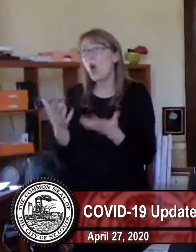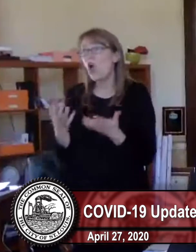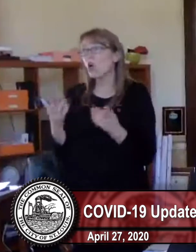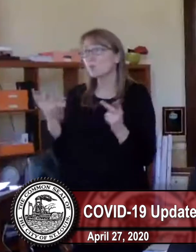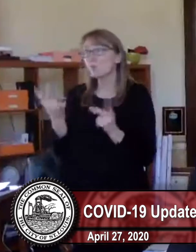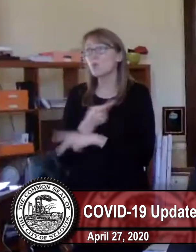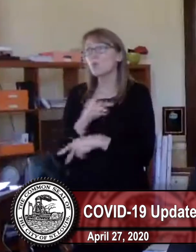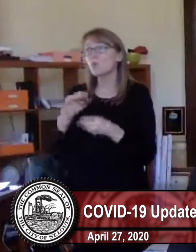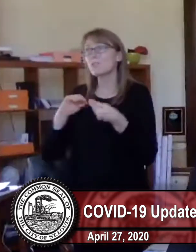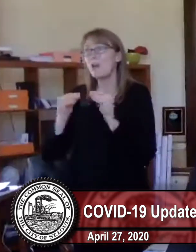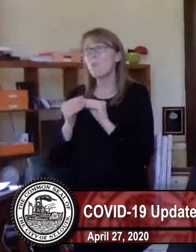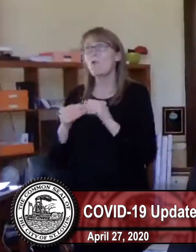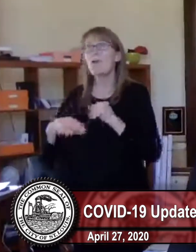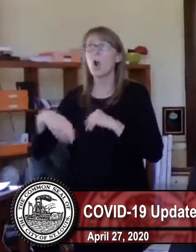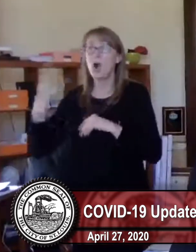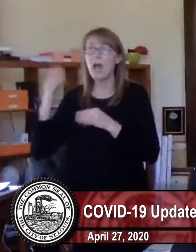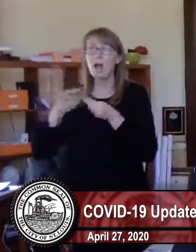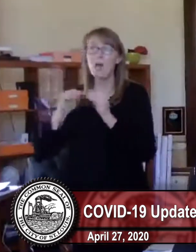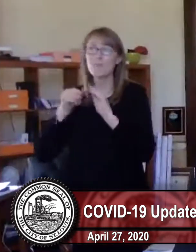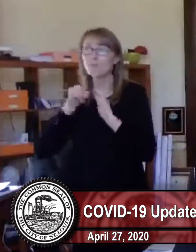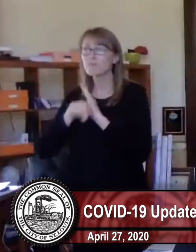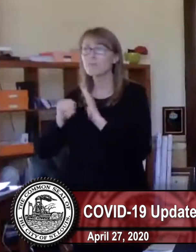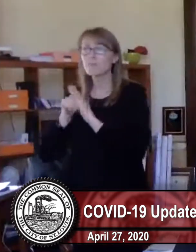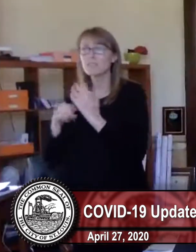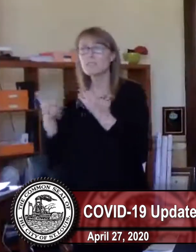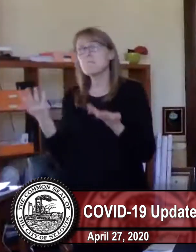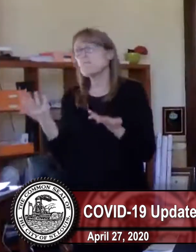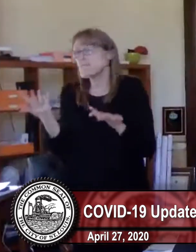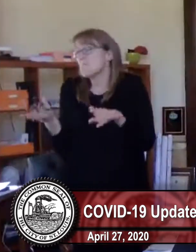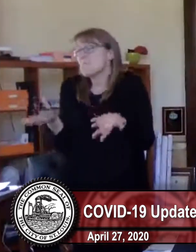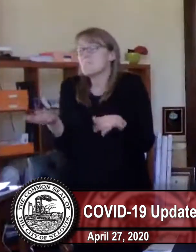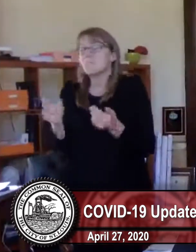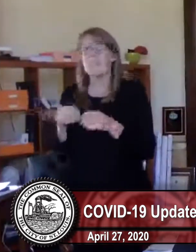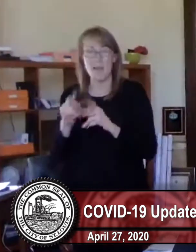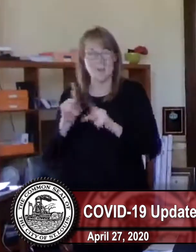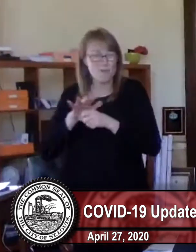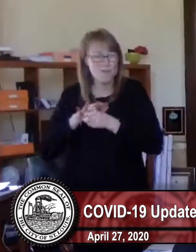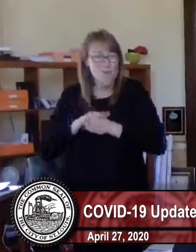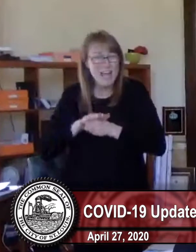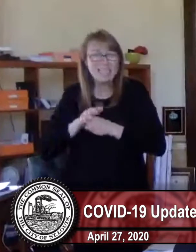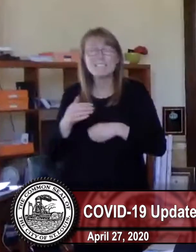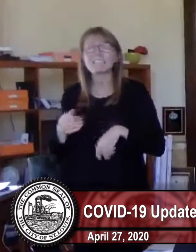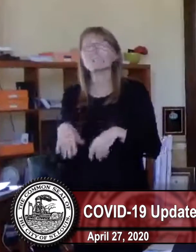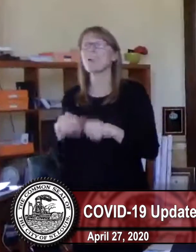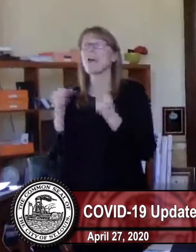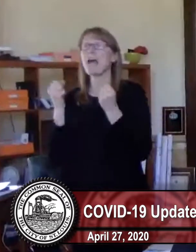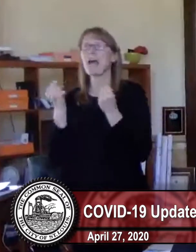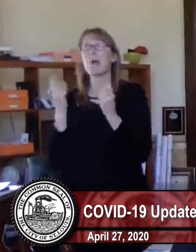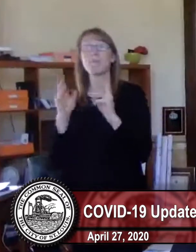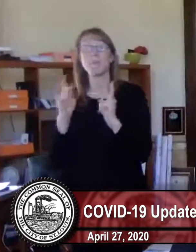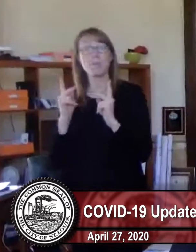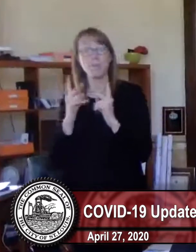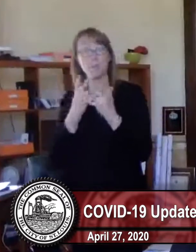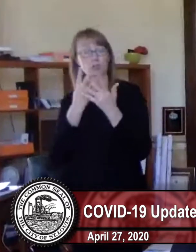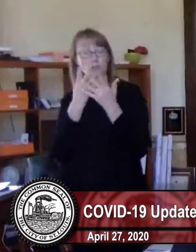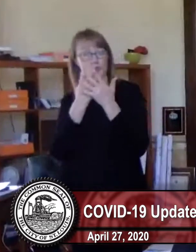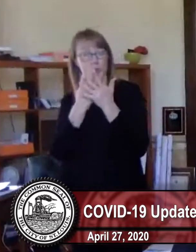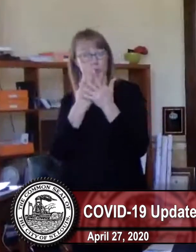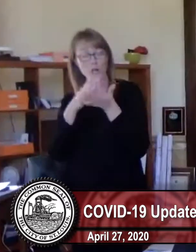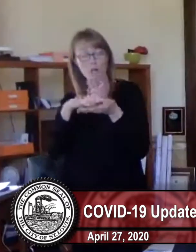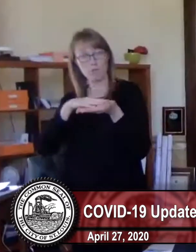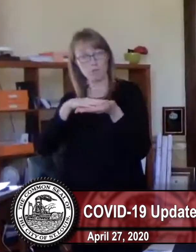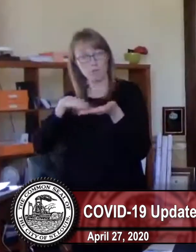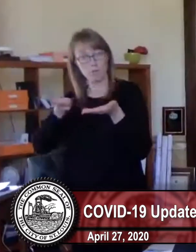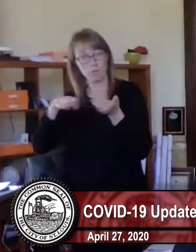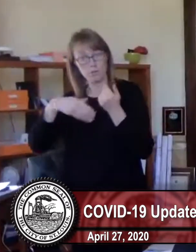We have significantly reduced the number of people that are that are being detained in our jails. It's unclear whether that has